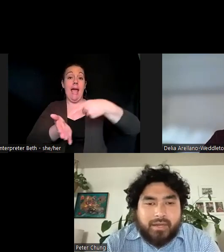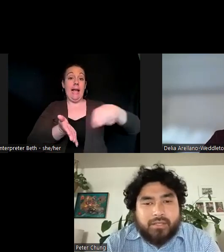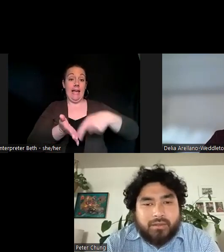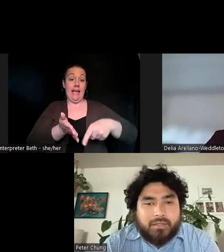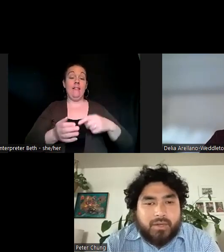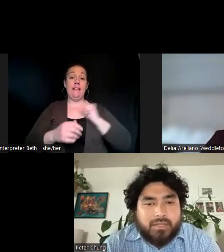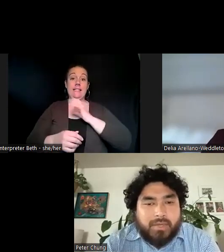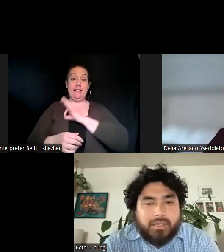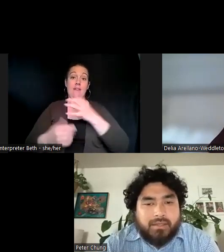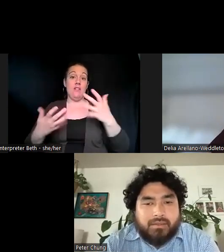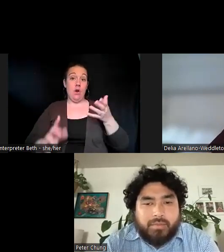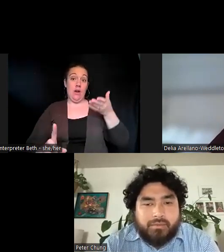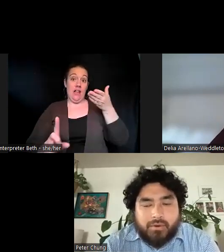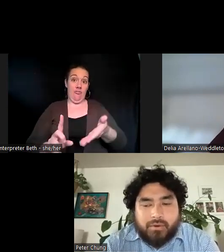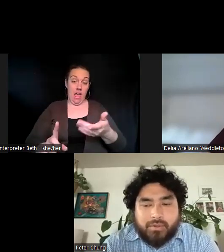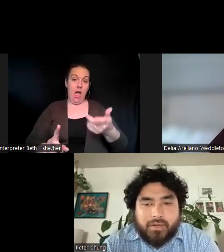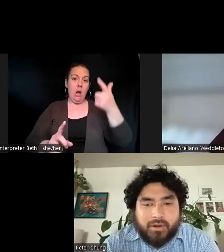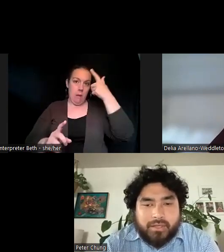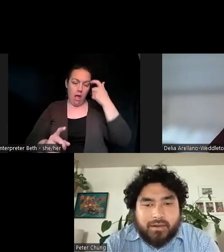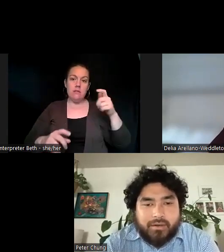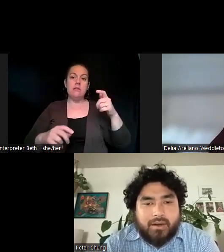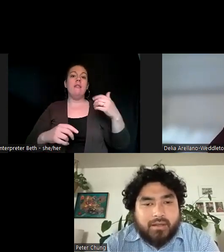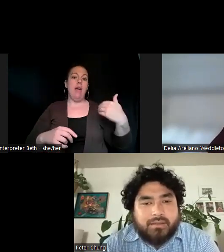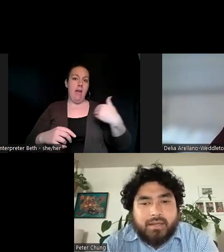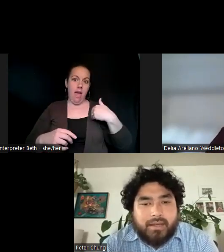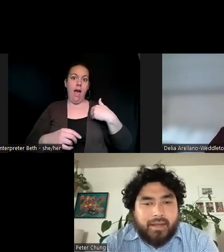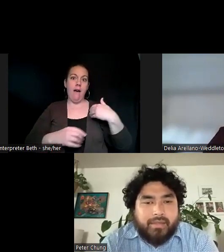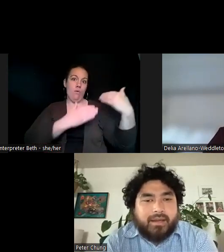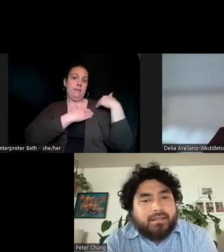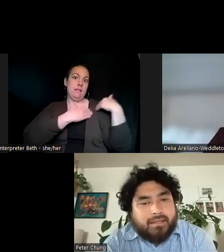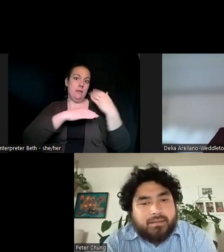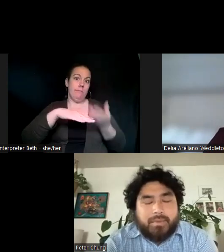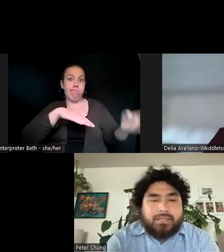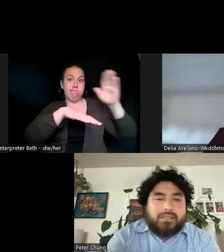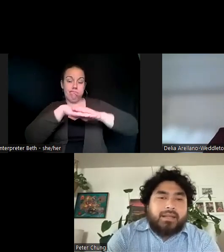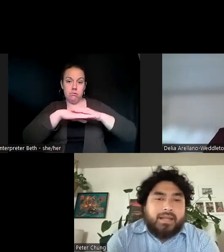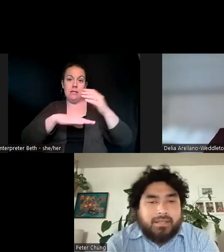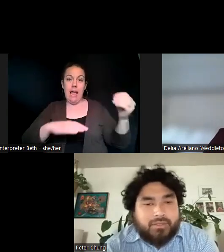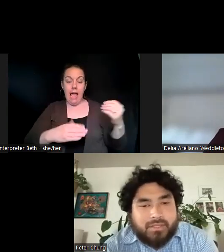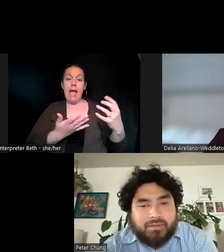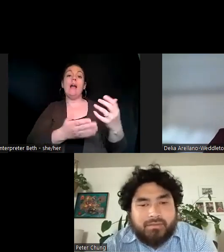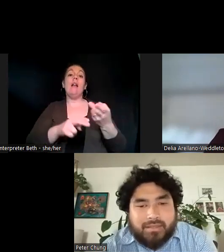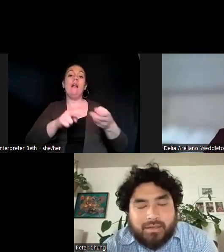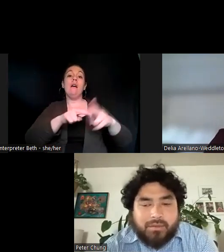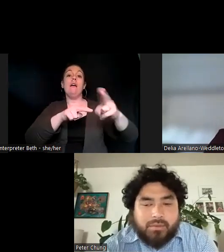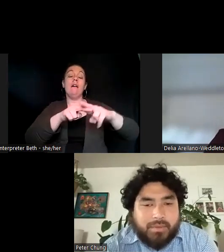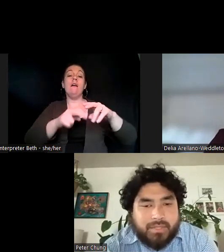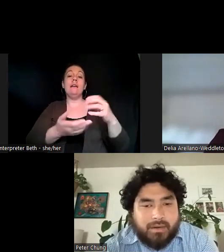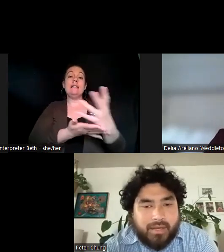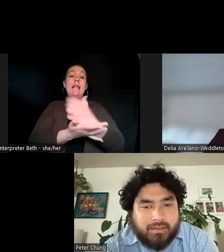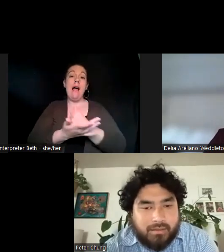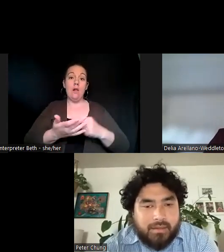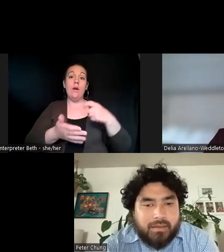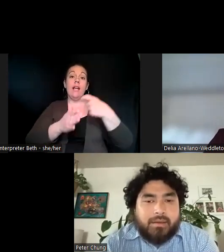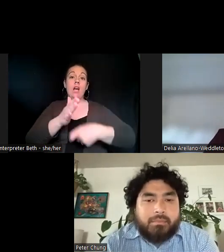to cover additional responsibilities and to pay for recurring salary costs. And then it did mention that like districts have invested about